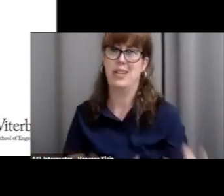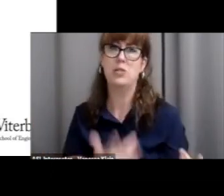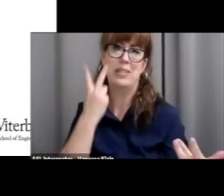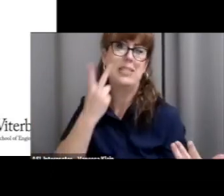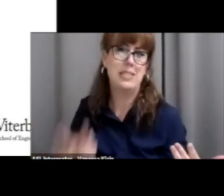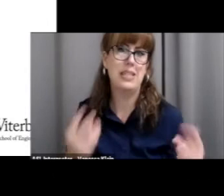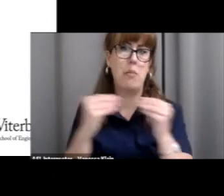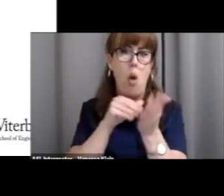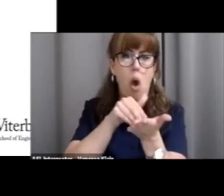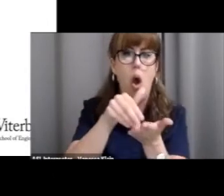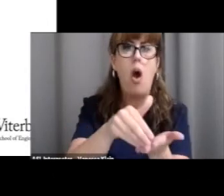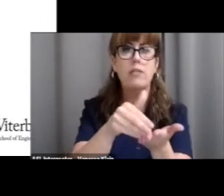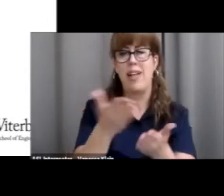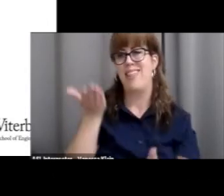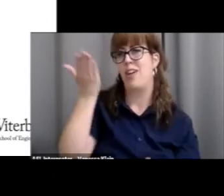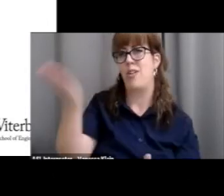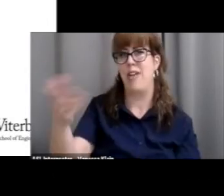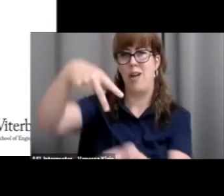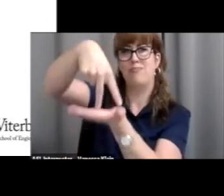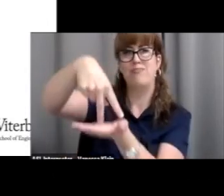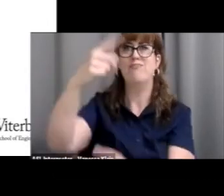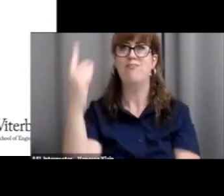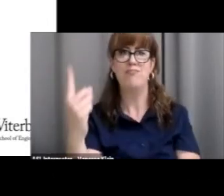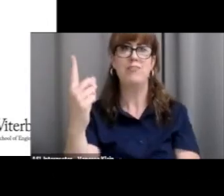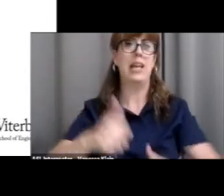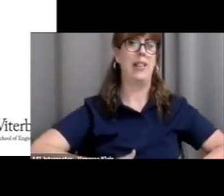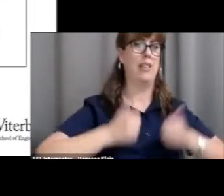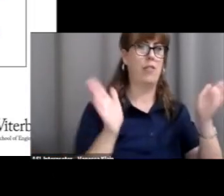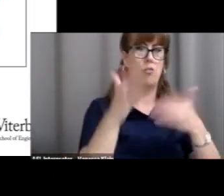in living rooms and bedrooms as well in these ads.